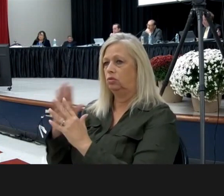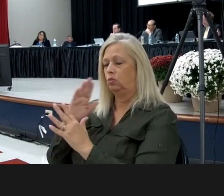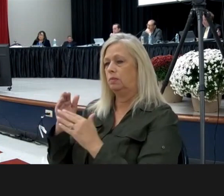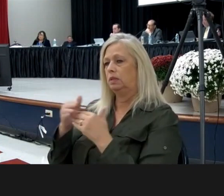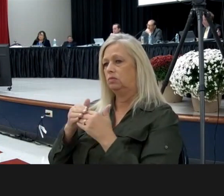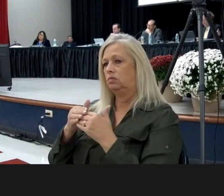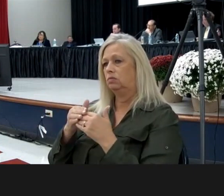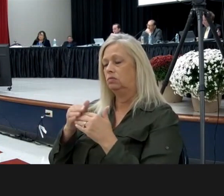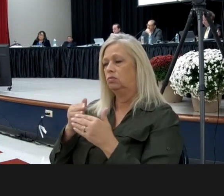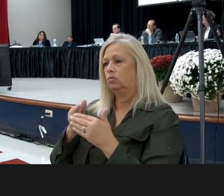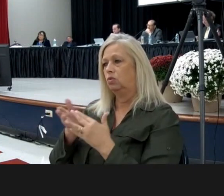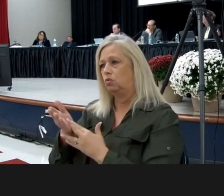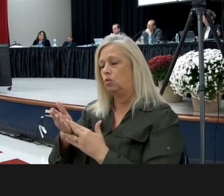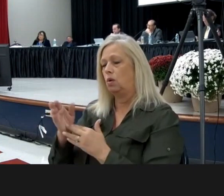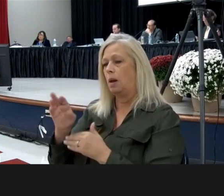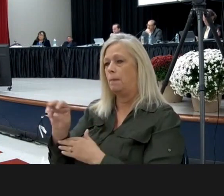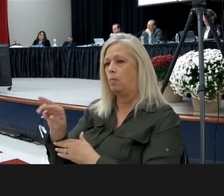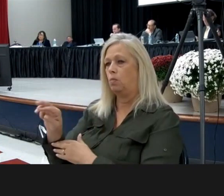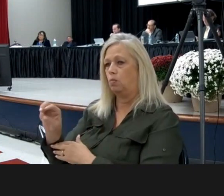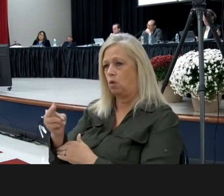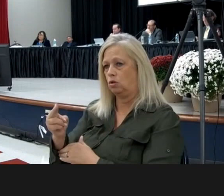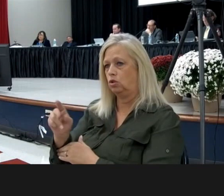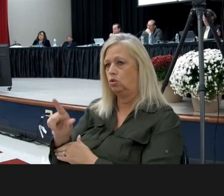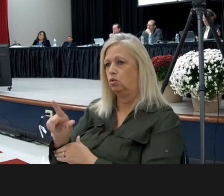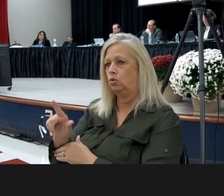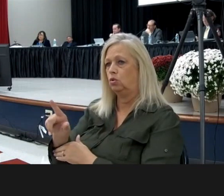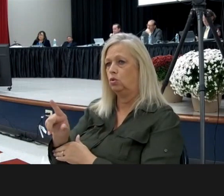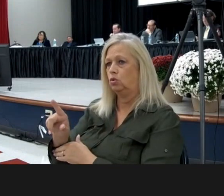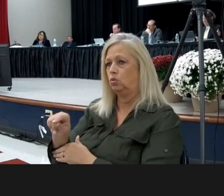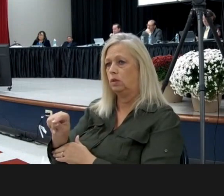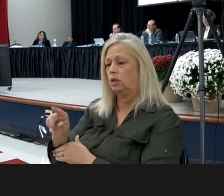of 5 months or so.